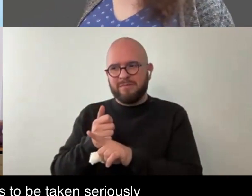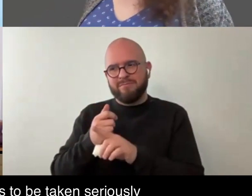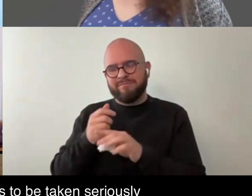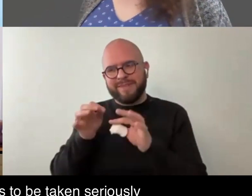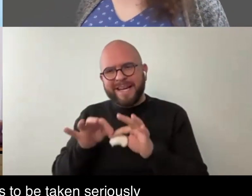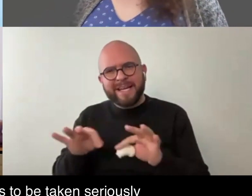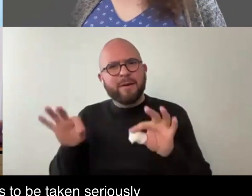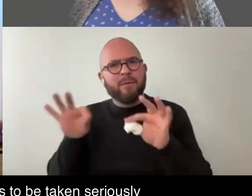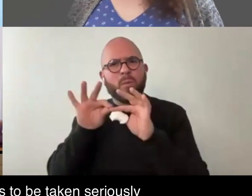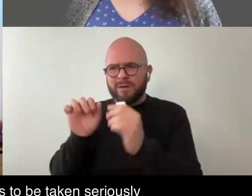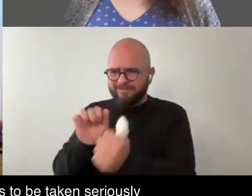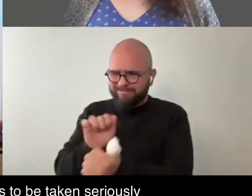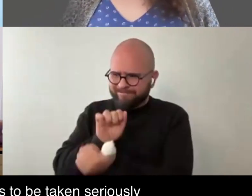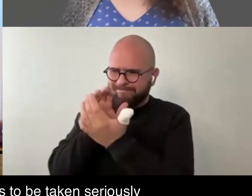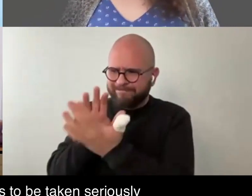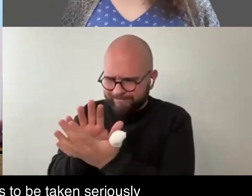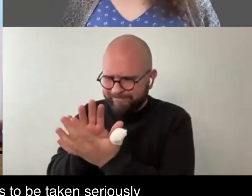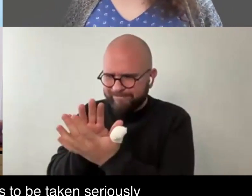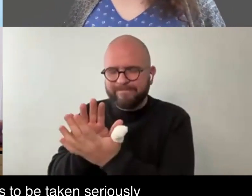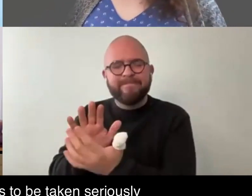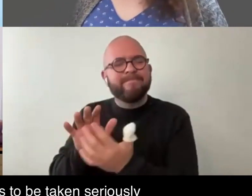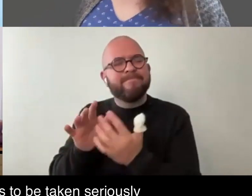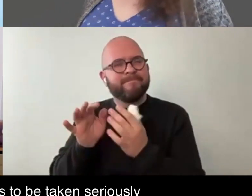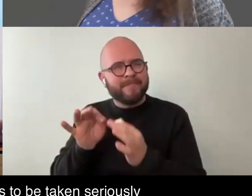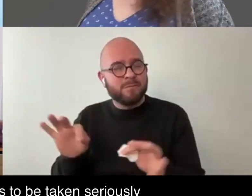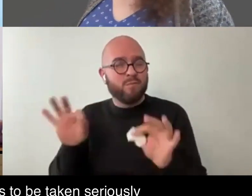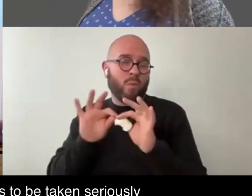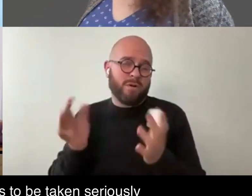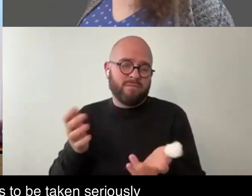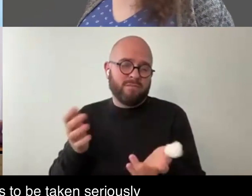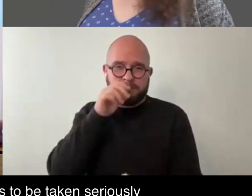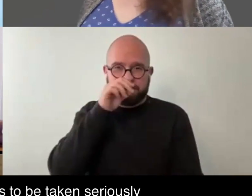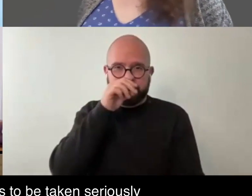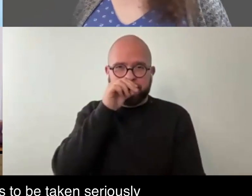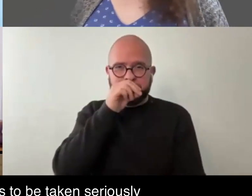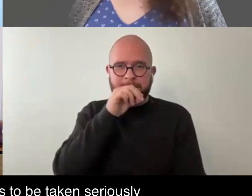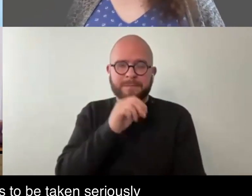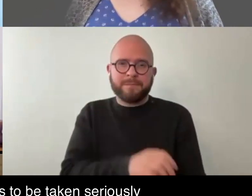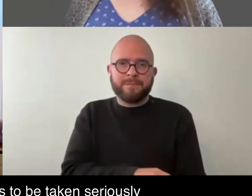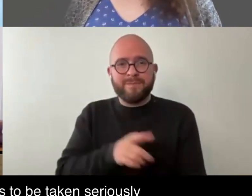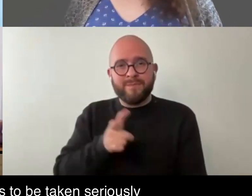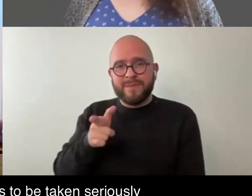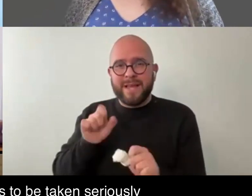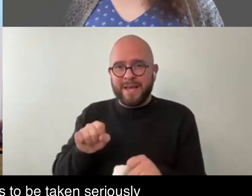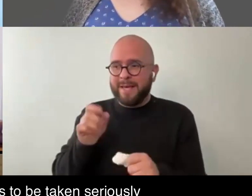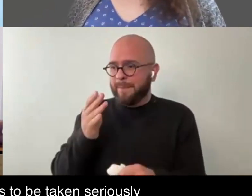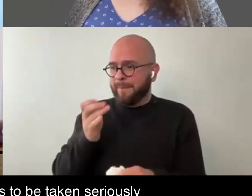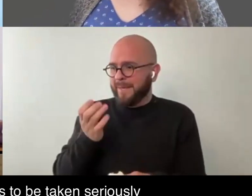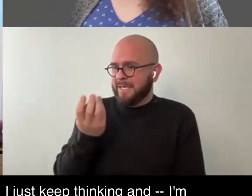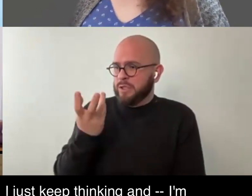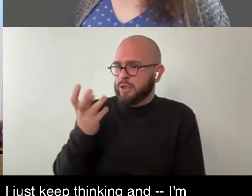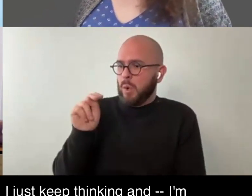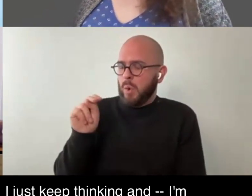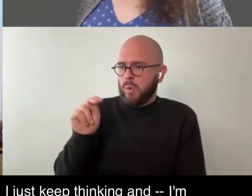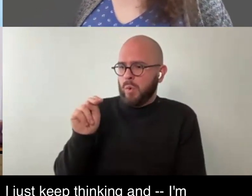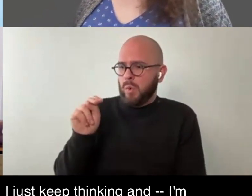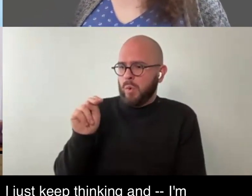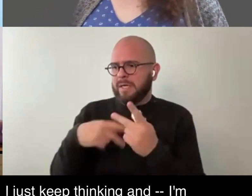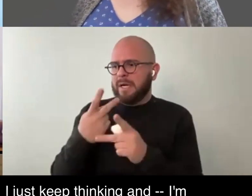that deserves to be taken seriously in its own right, that can be its own kind of revelation.